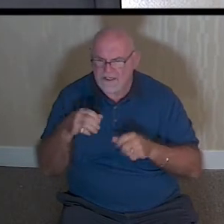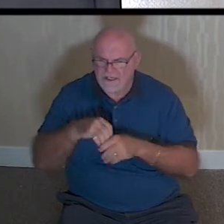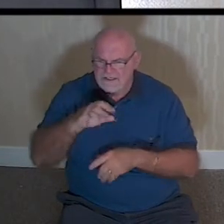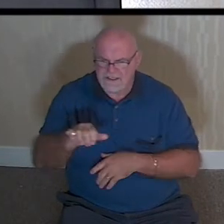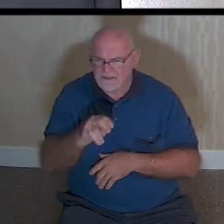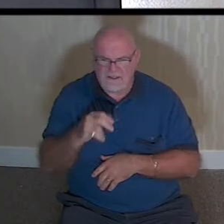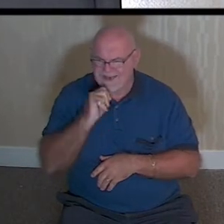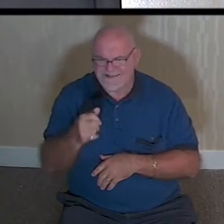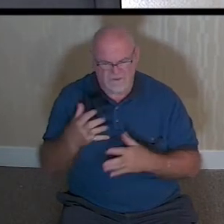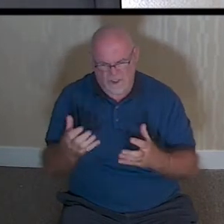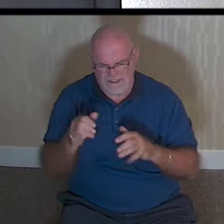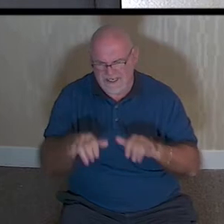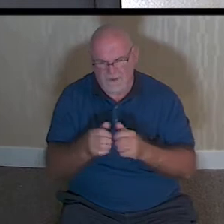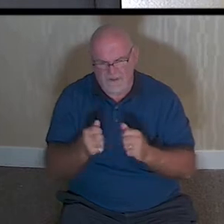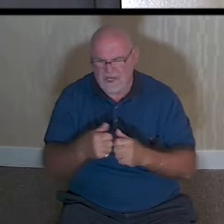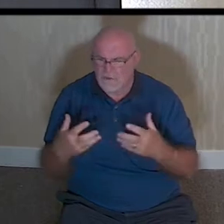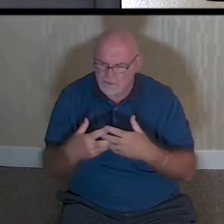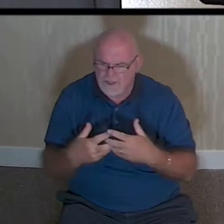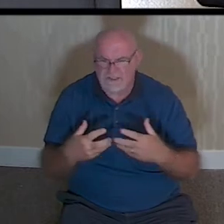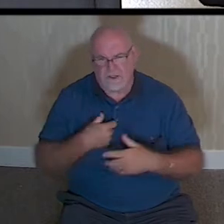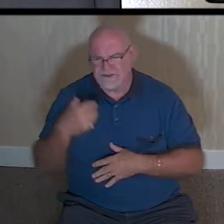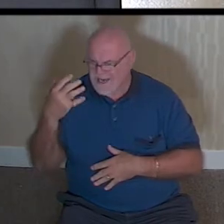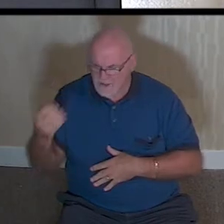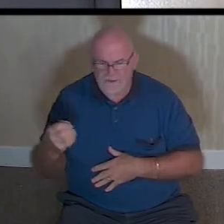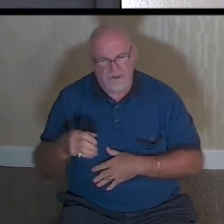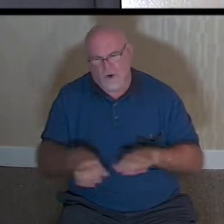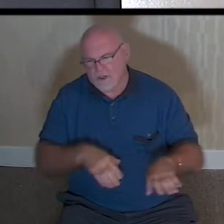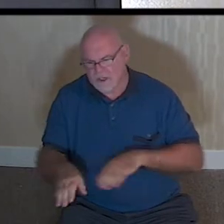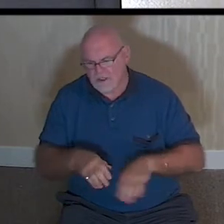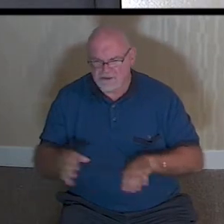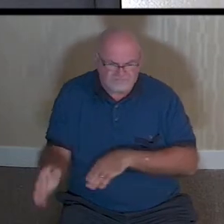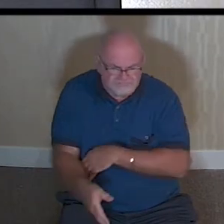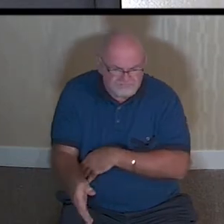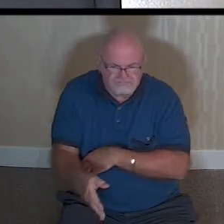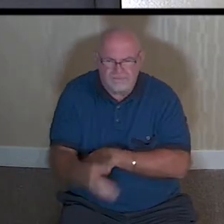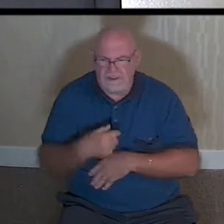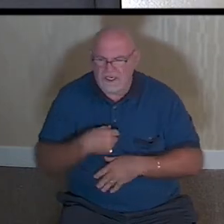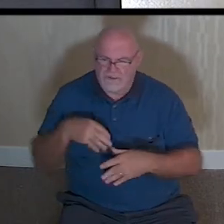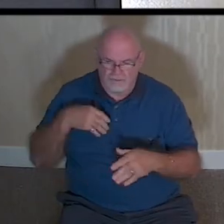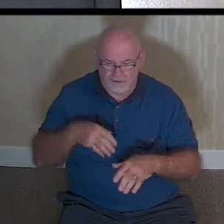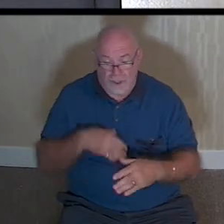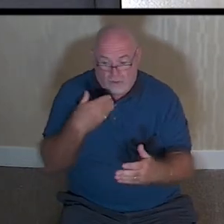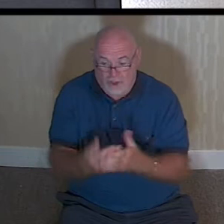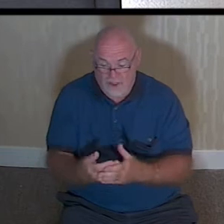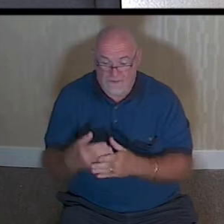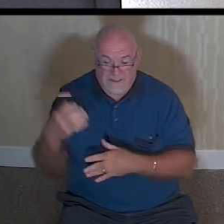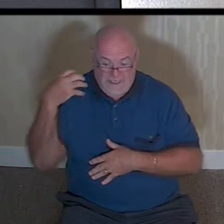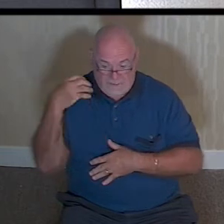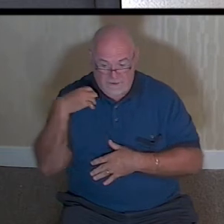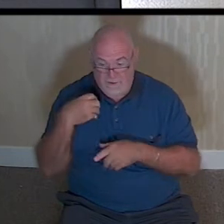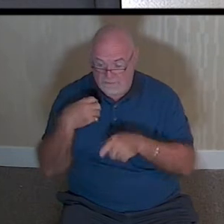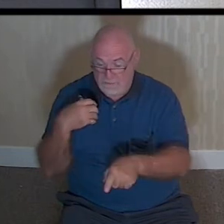my roommate, so I went out walking. It was late at night. I got down at the Capitol, and there at the monument